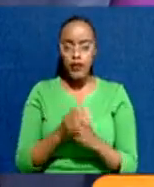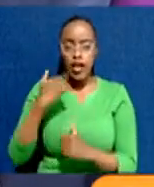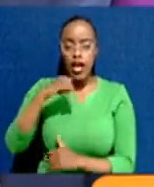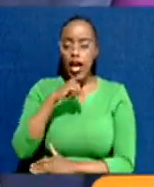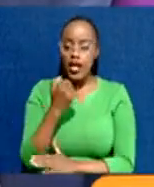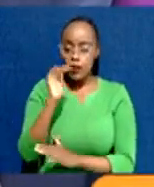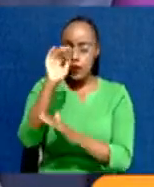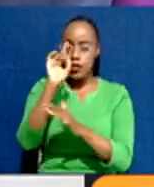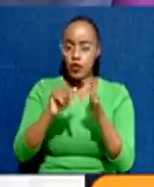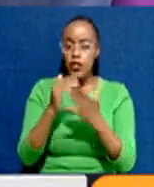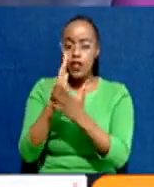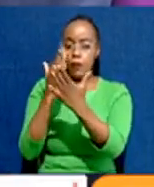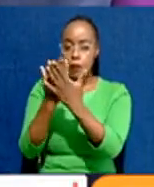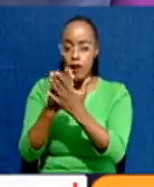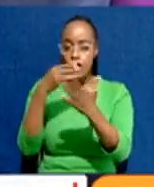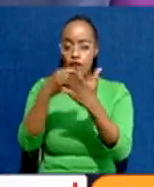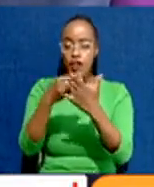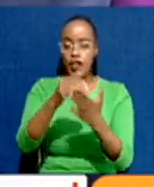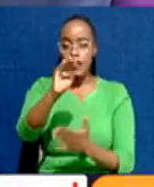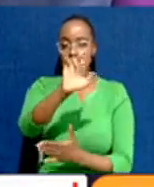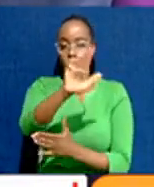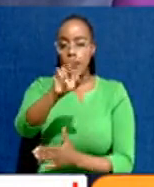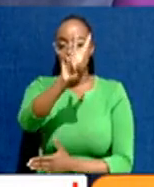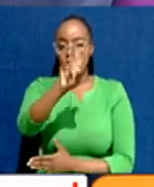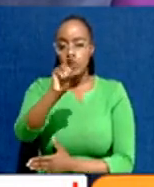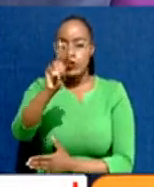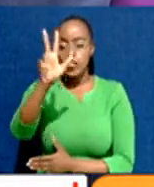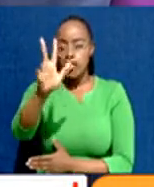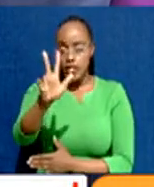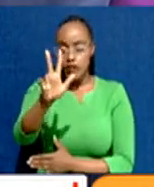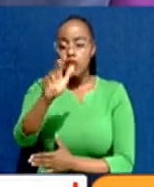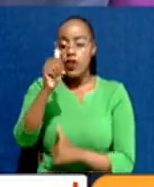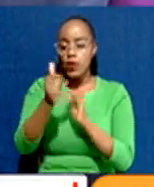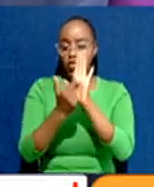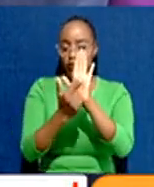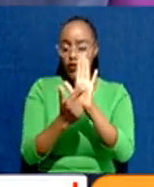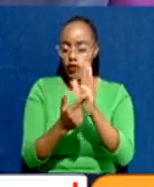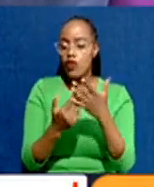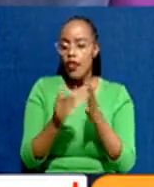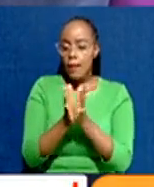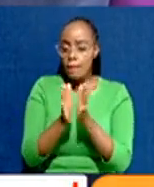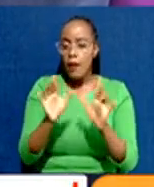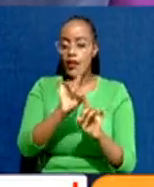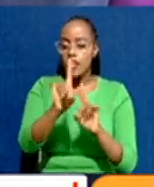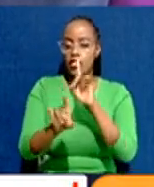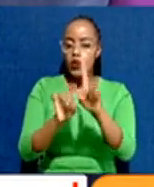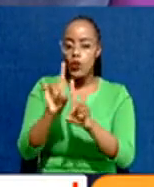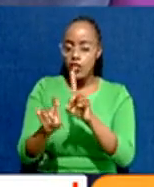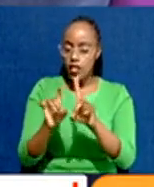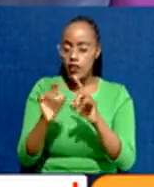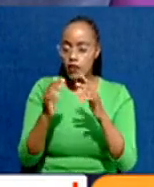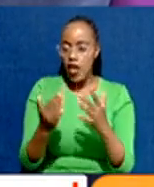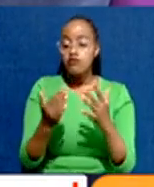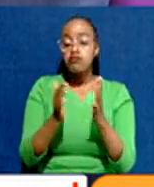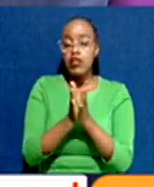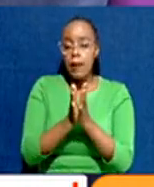demand that the proposed finance bill of 2023 is subjected to thorough public scrutiny through